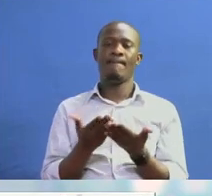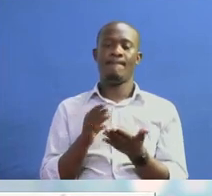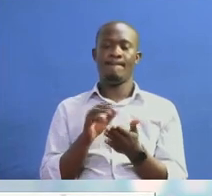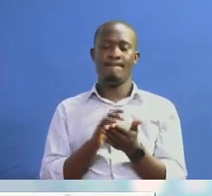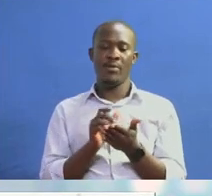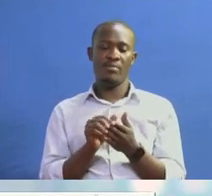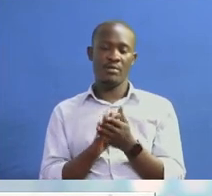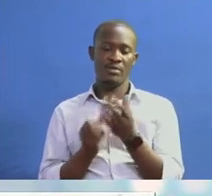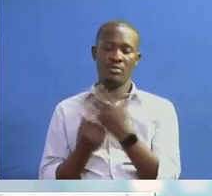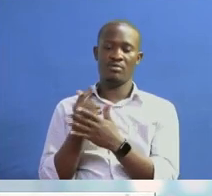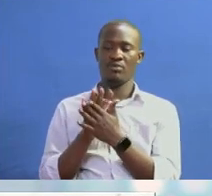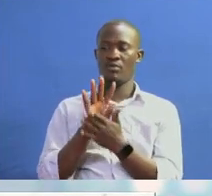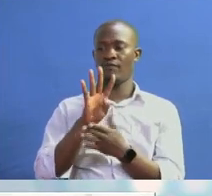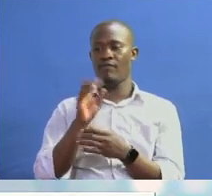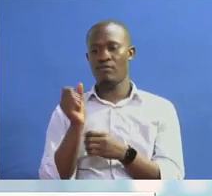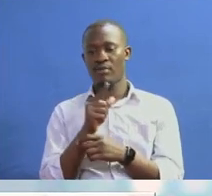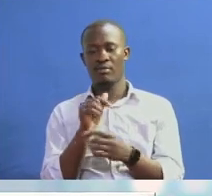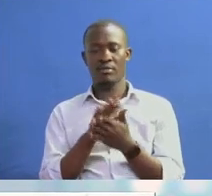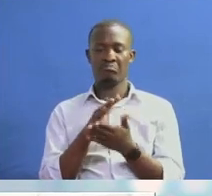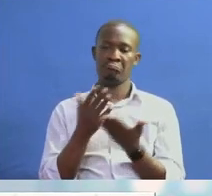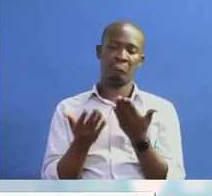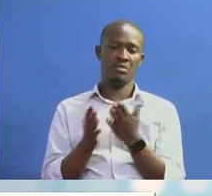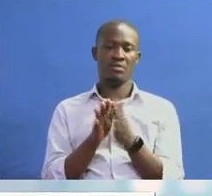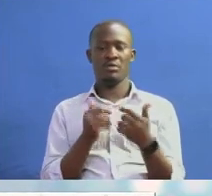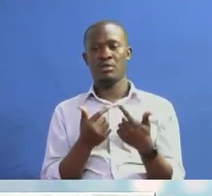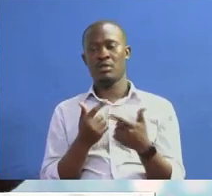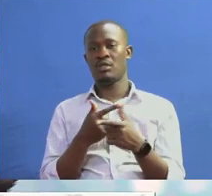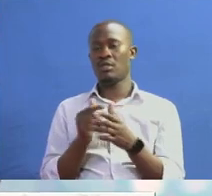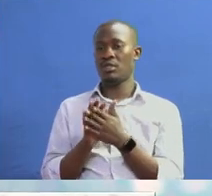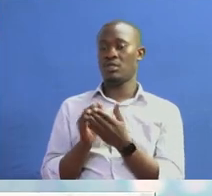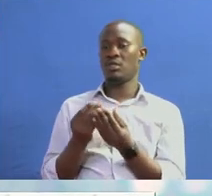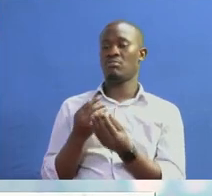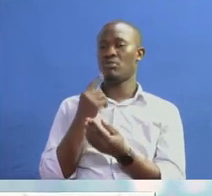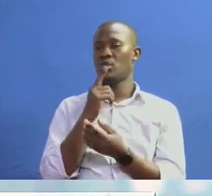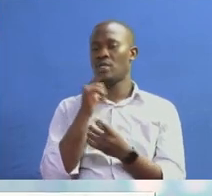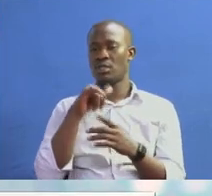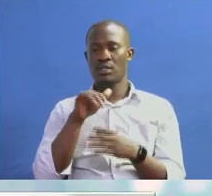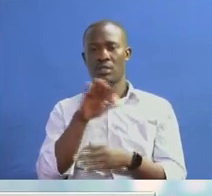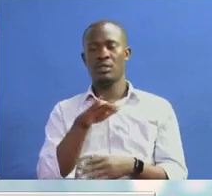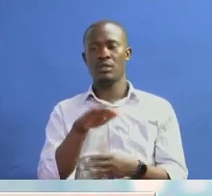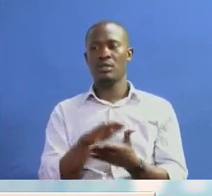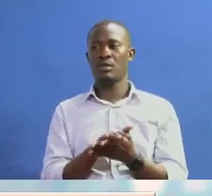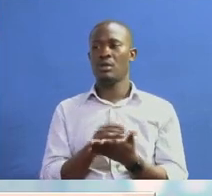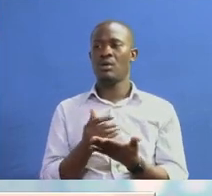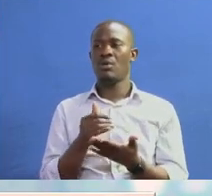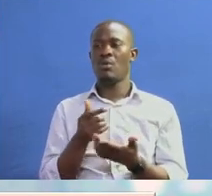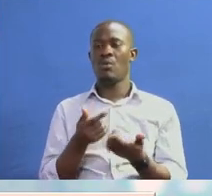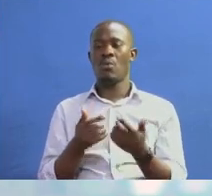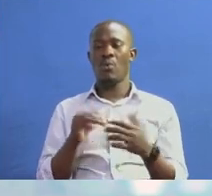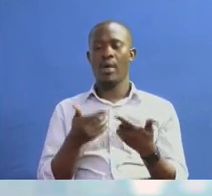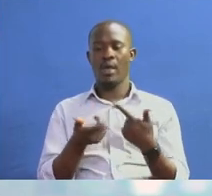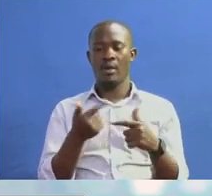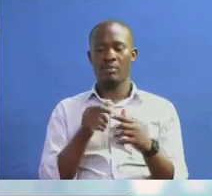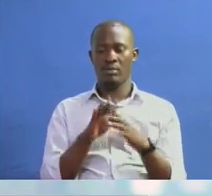grows between 4 months to 6 months, according to the heat level in a region. So like where I come from, because